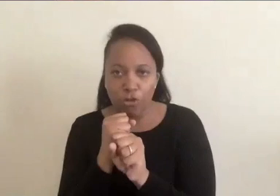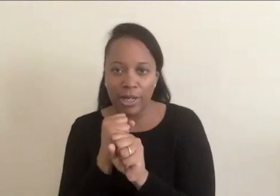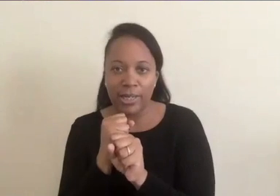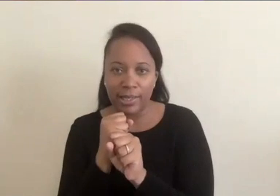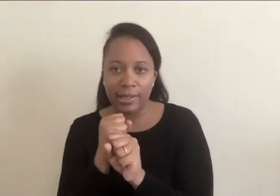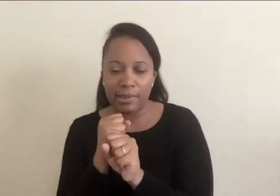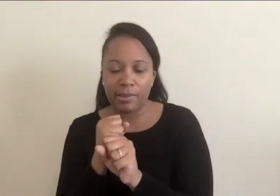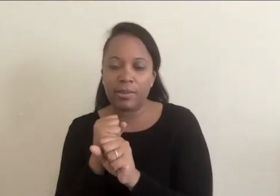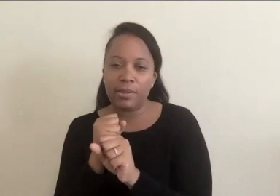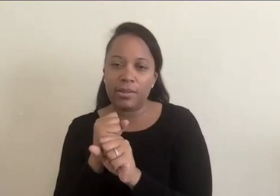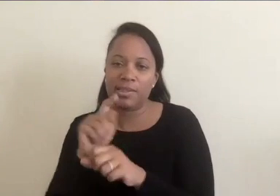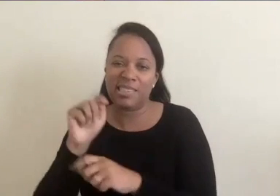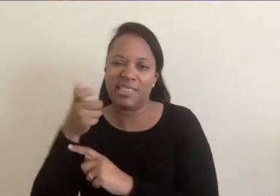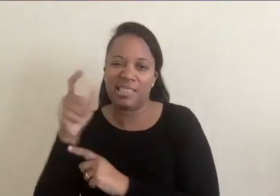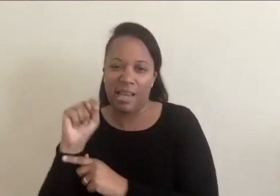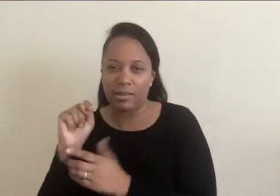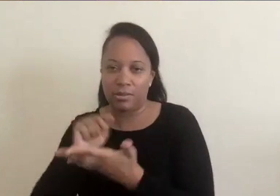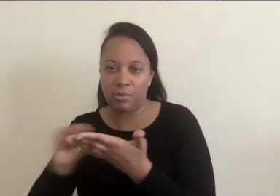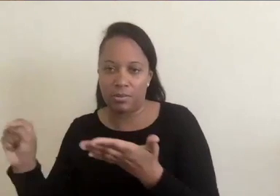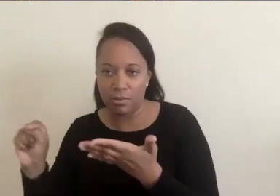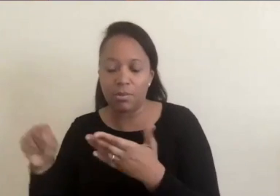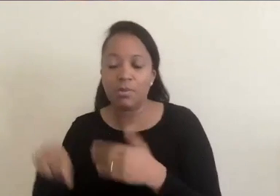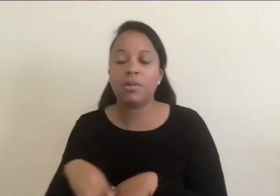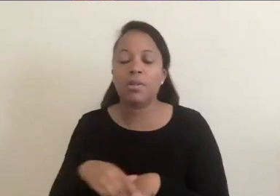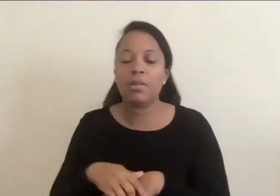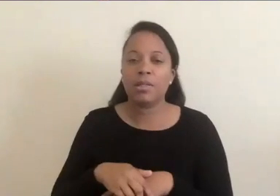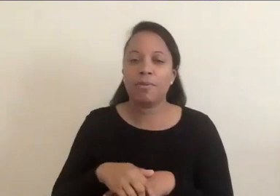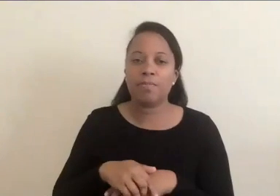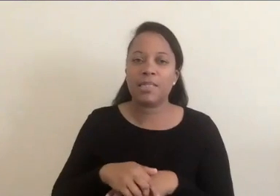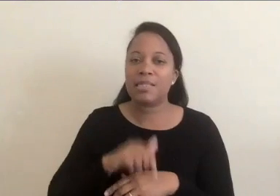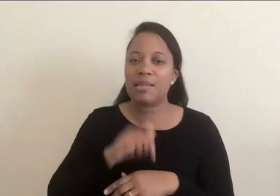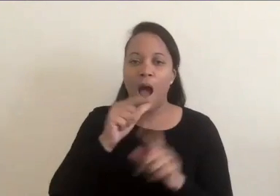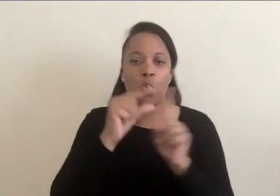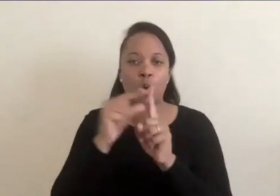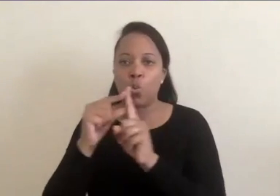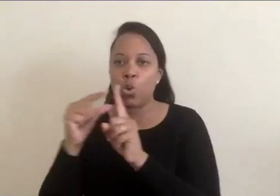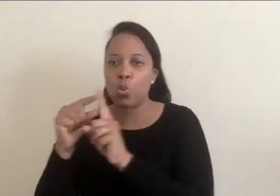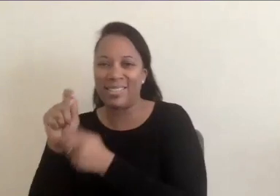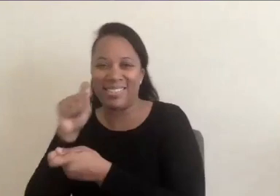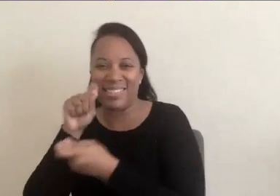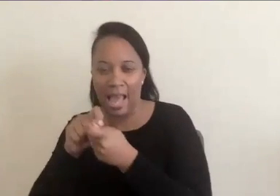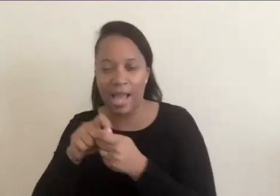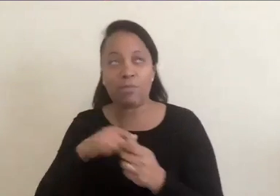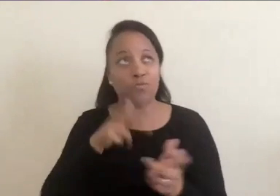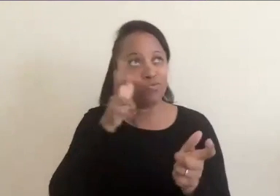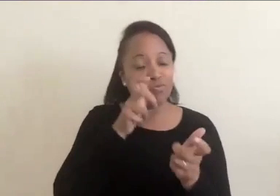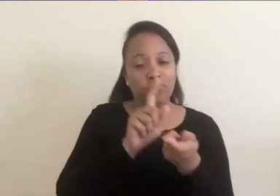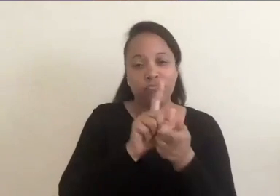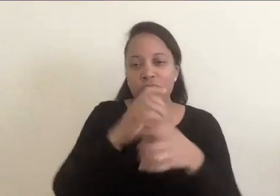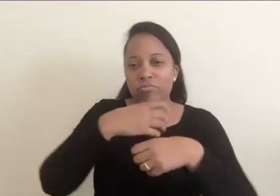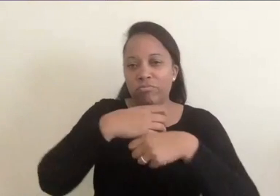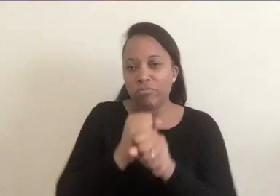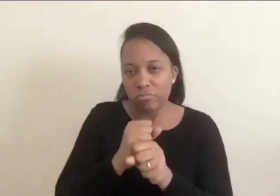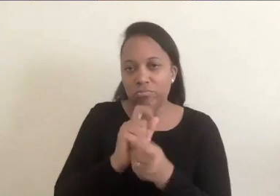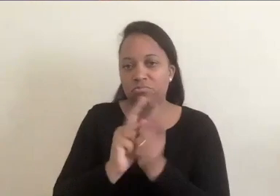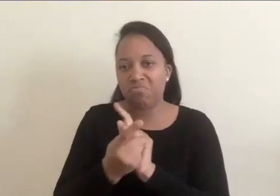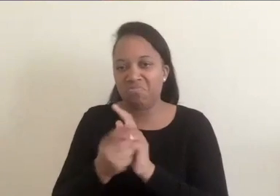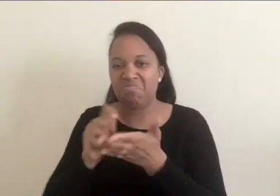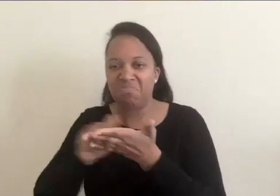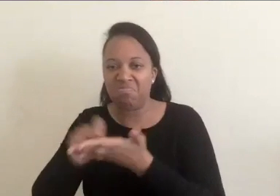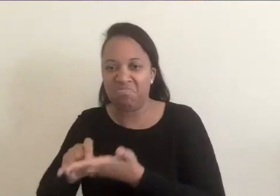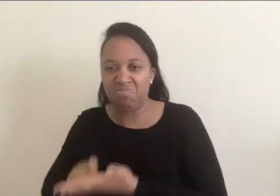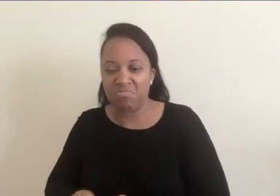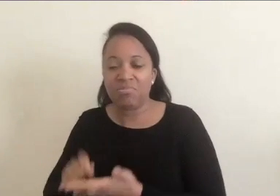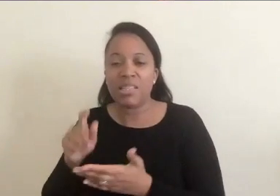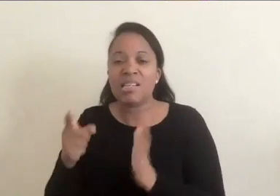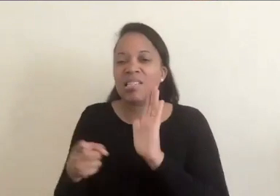verbatim per se, but summarized text for individual viewers. So this service is most often provided